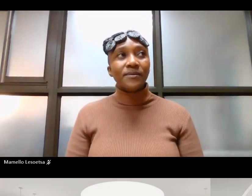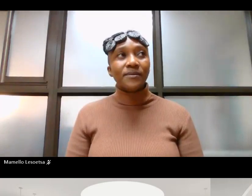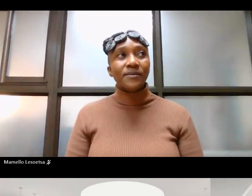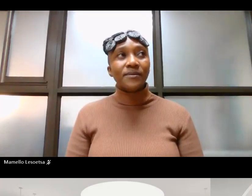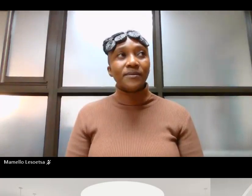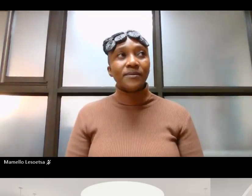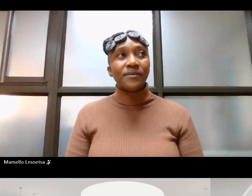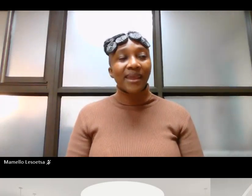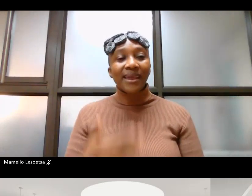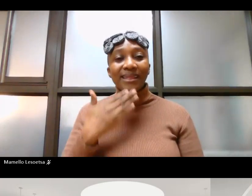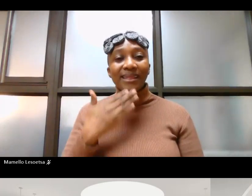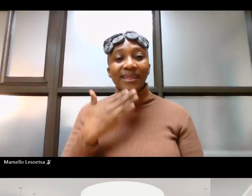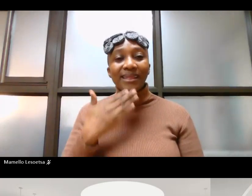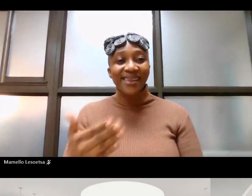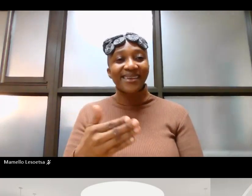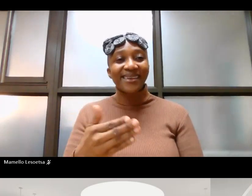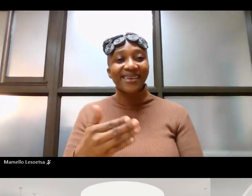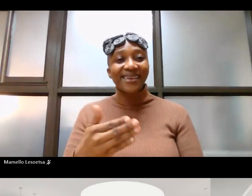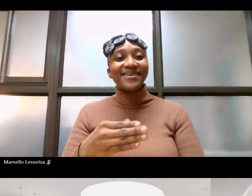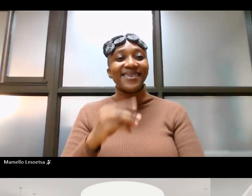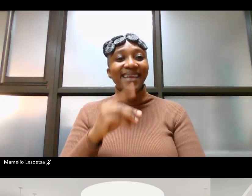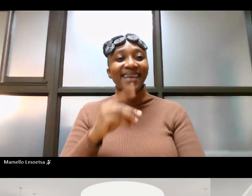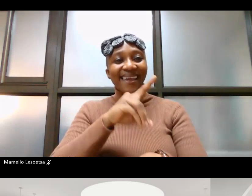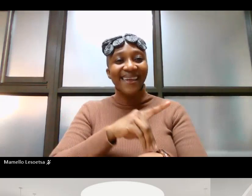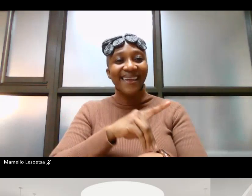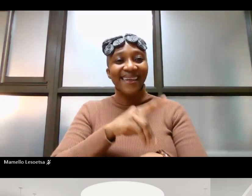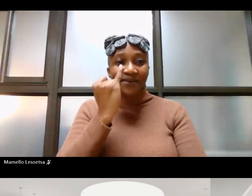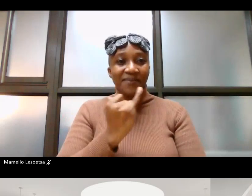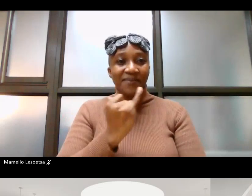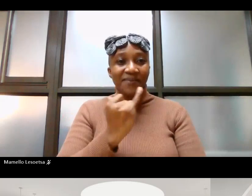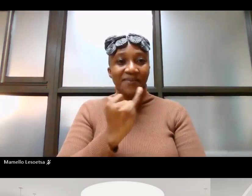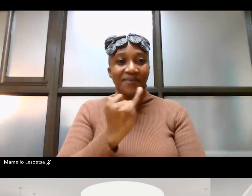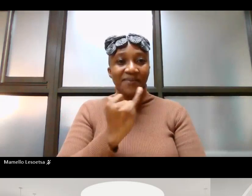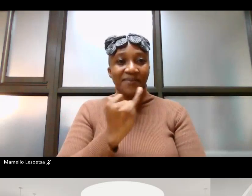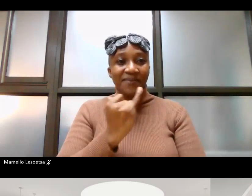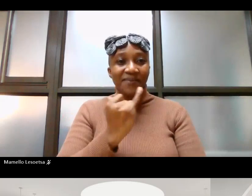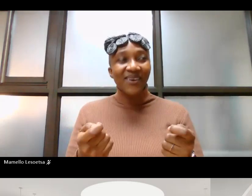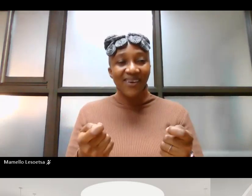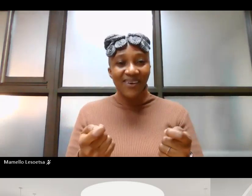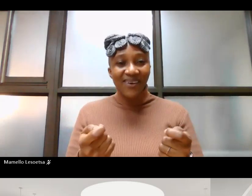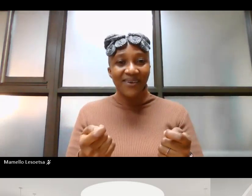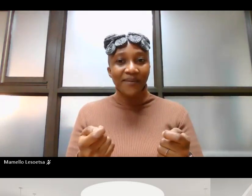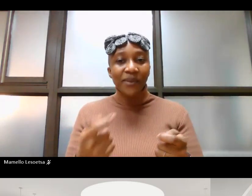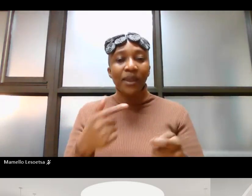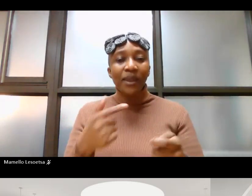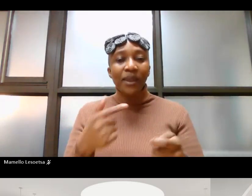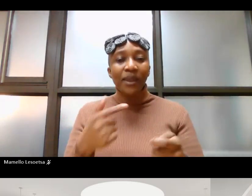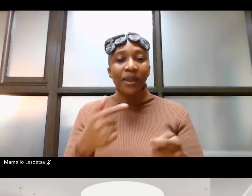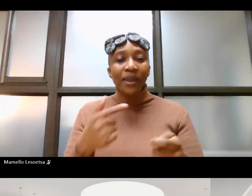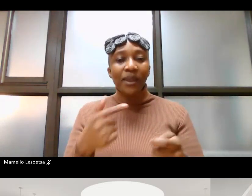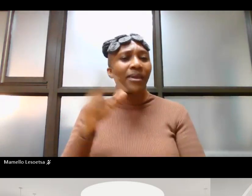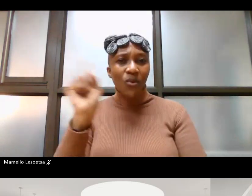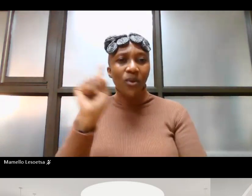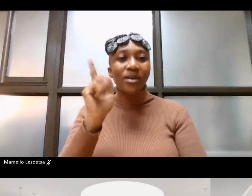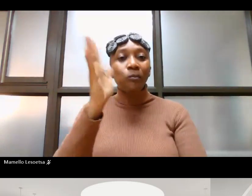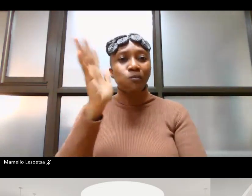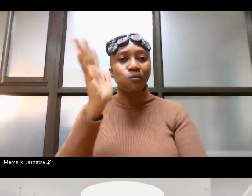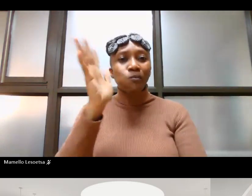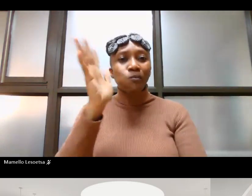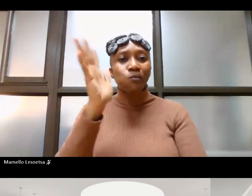everyone. Yeah, I think listening to the presentation, I can relate in both